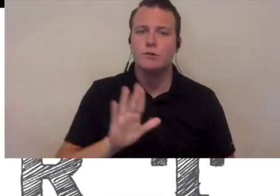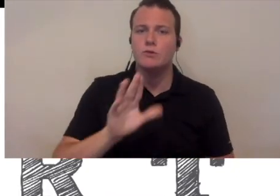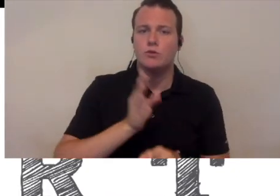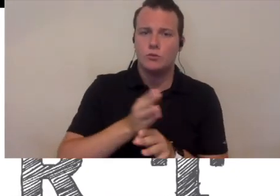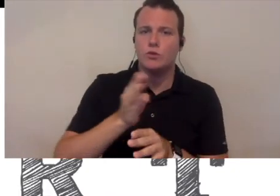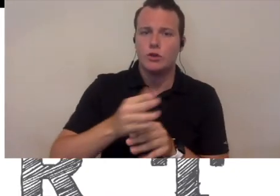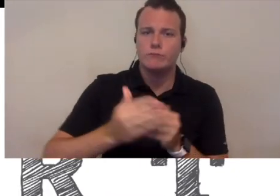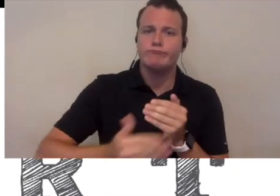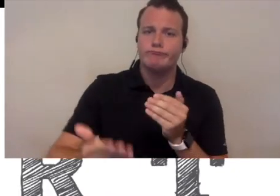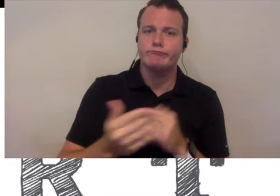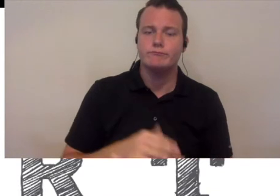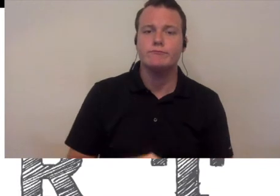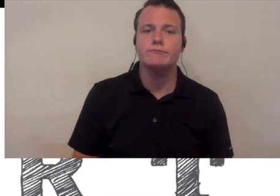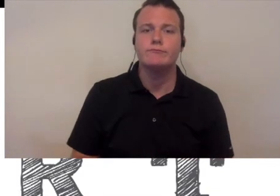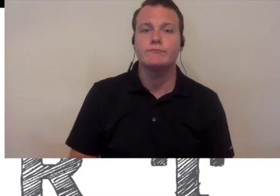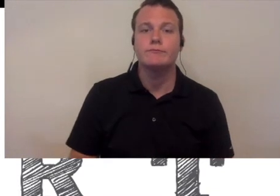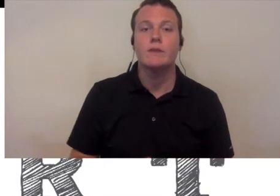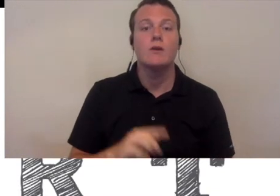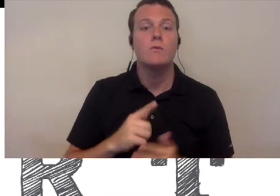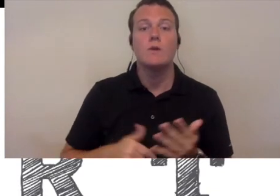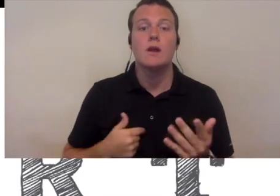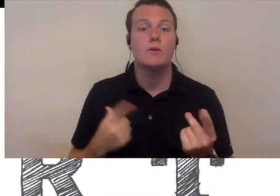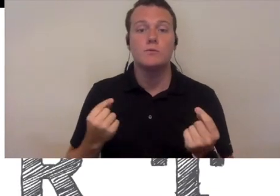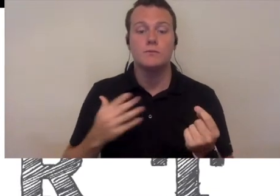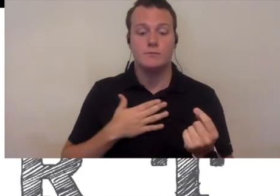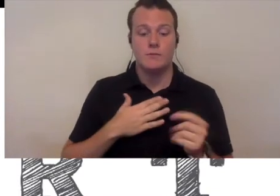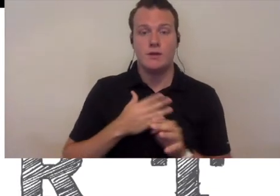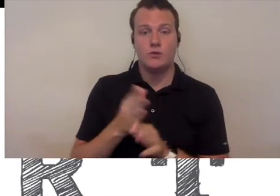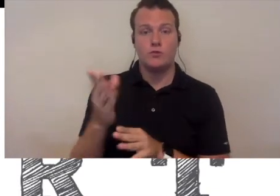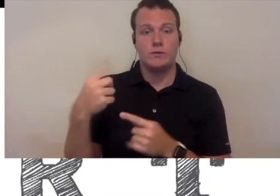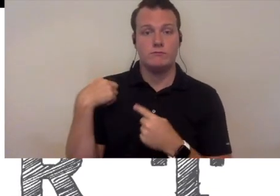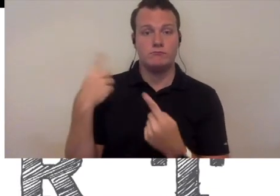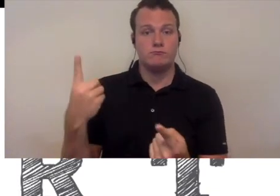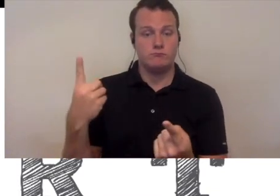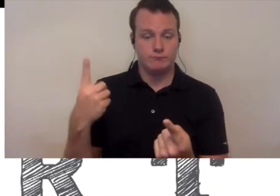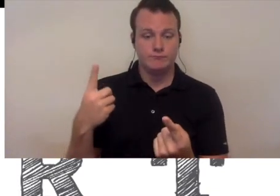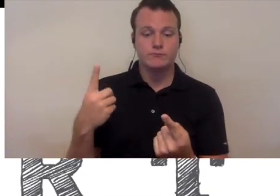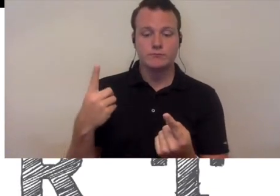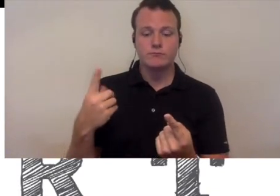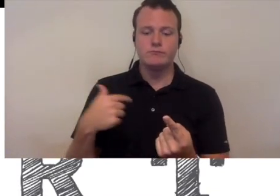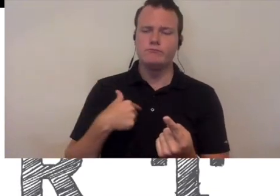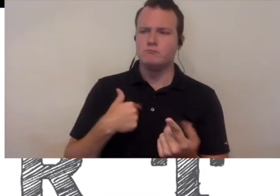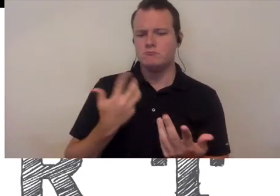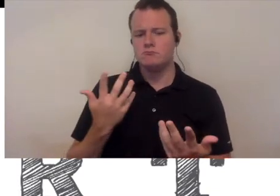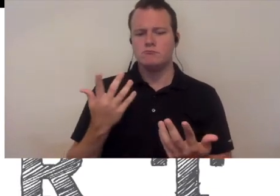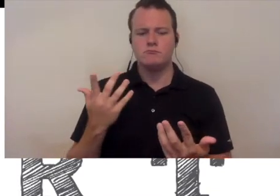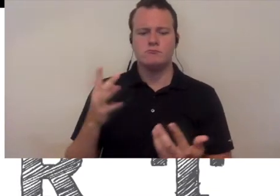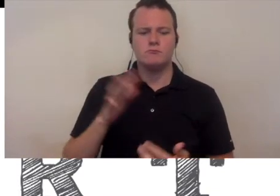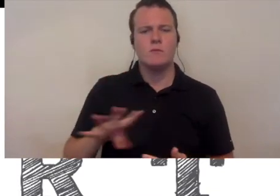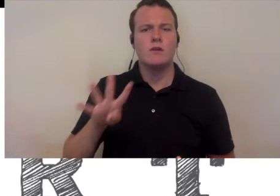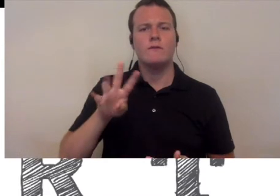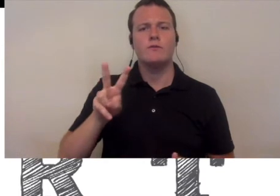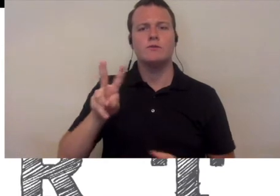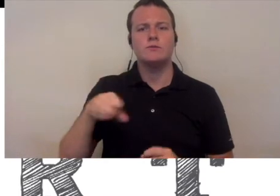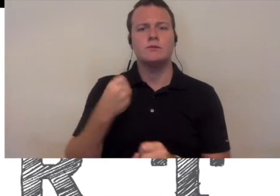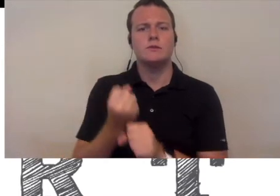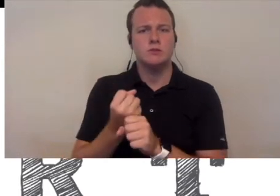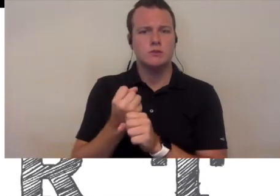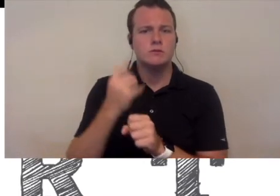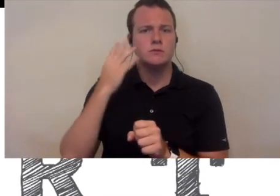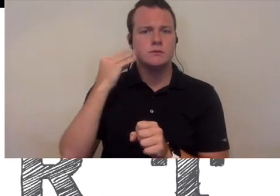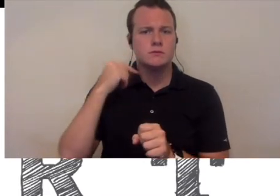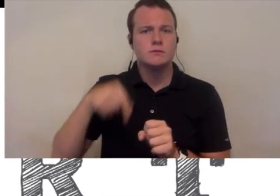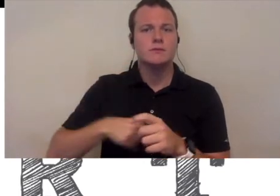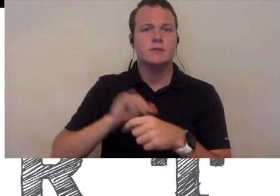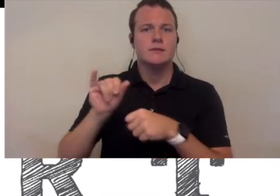that I've always done in my career, and I've been going on a little over 42 years in this industry now, is